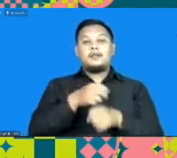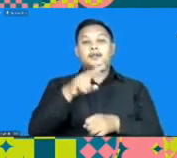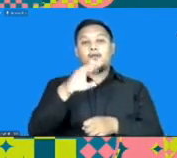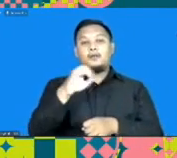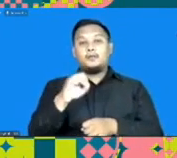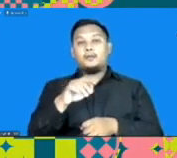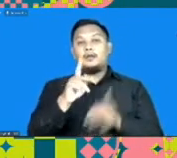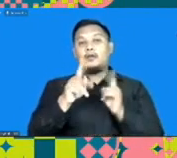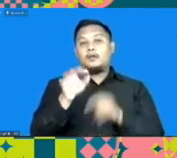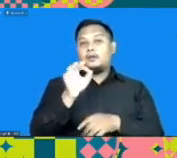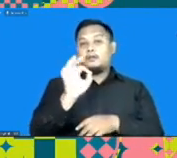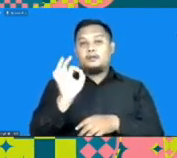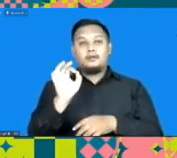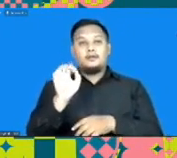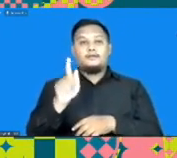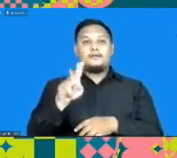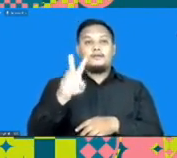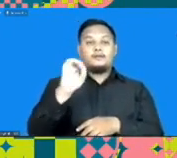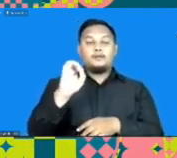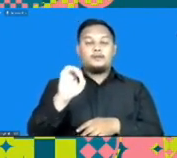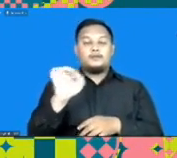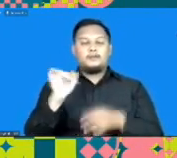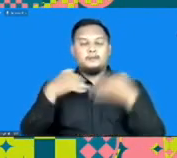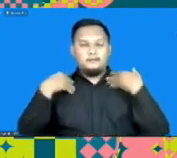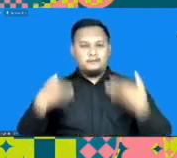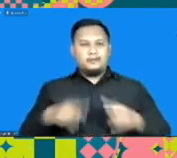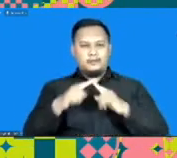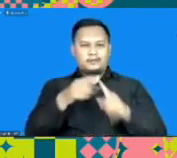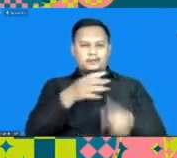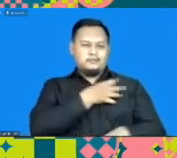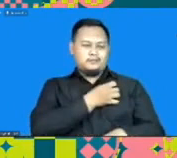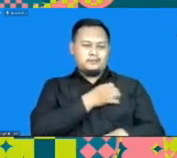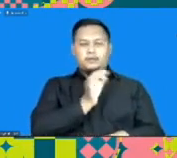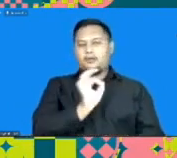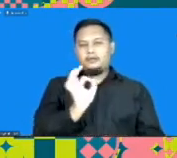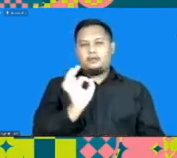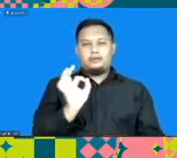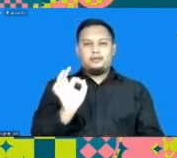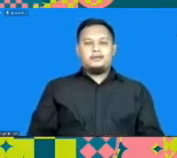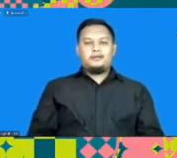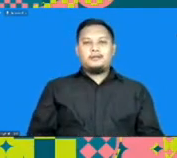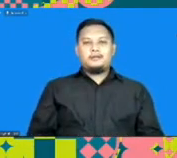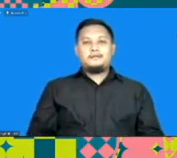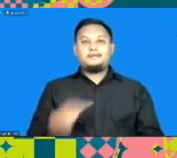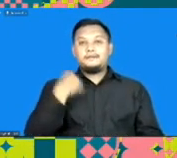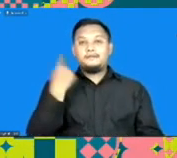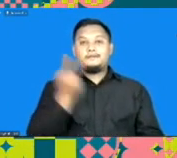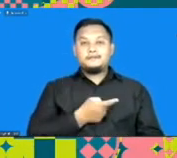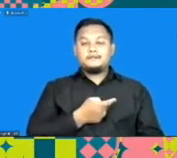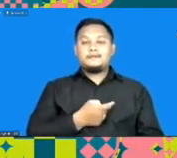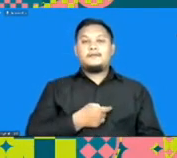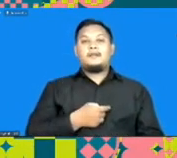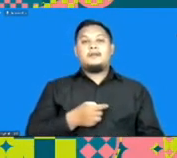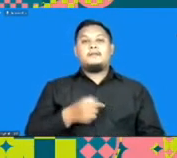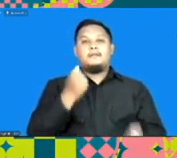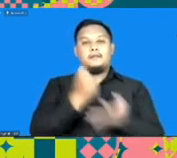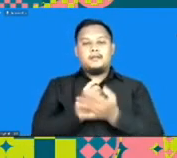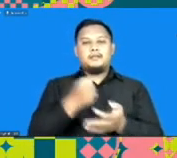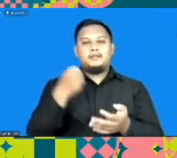was very well put. And we do want values at the heart, as our host